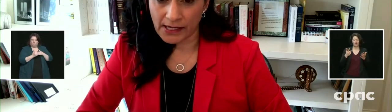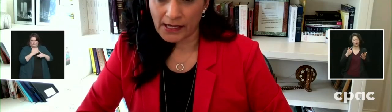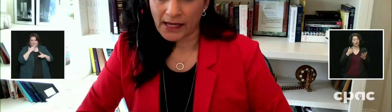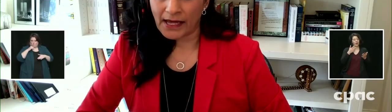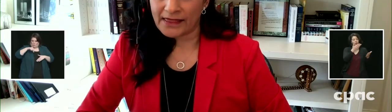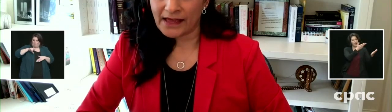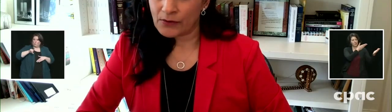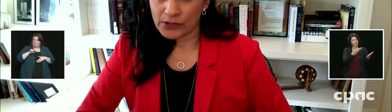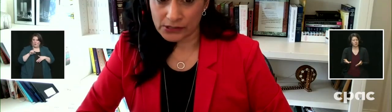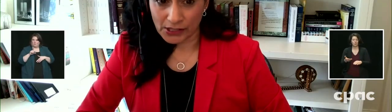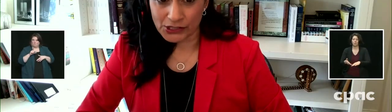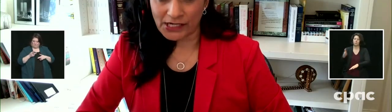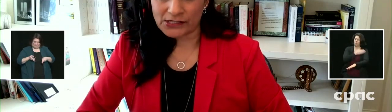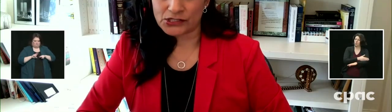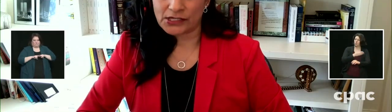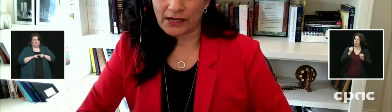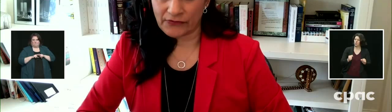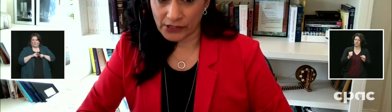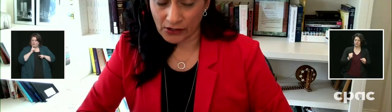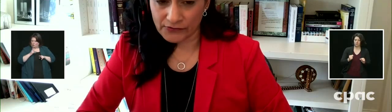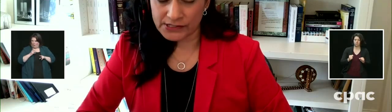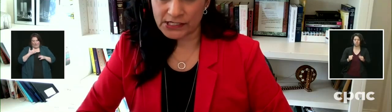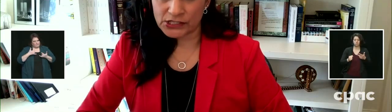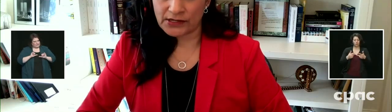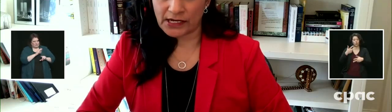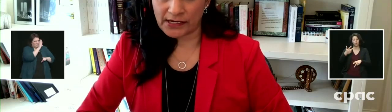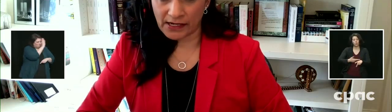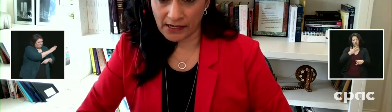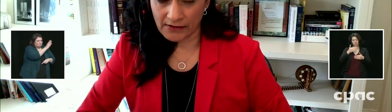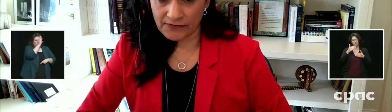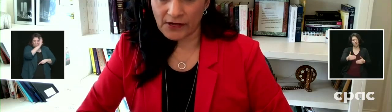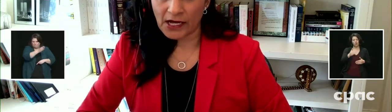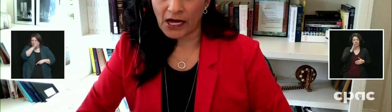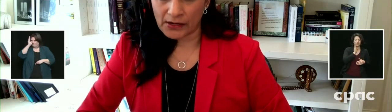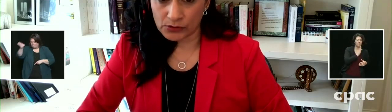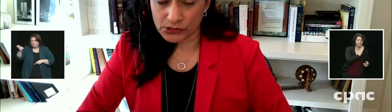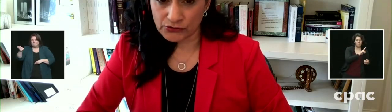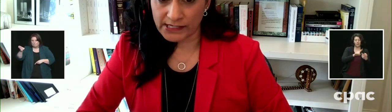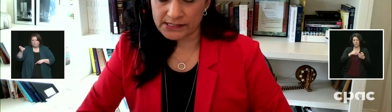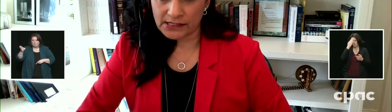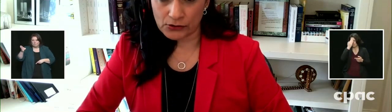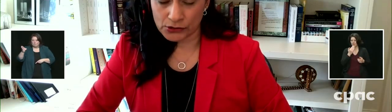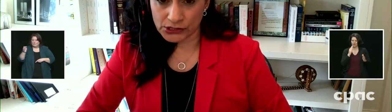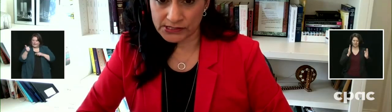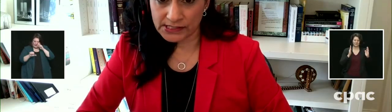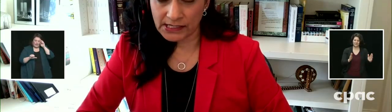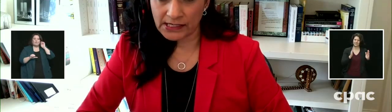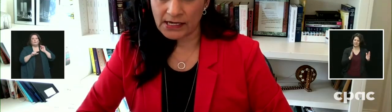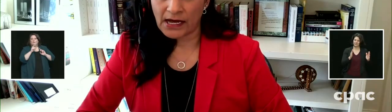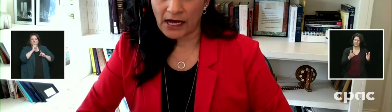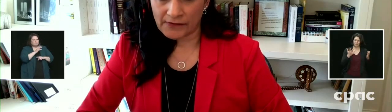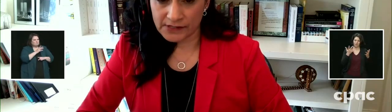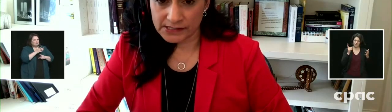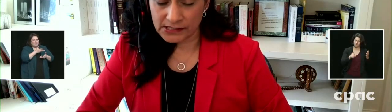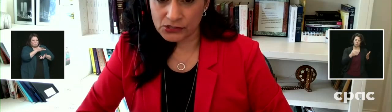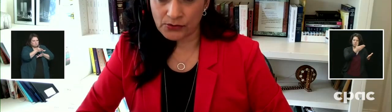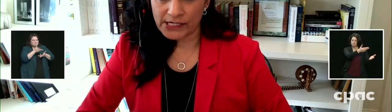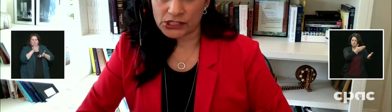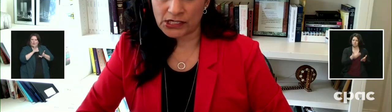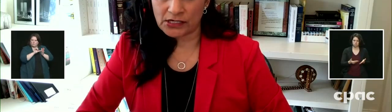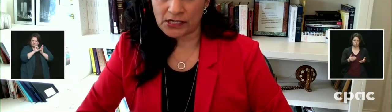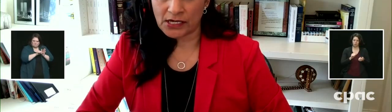Q1. And that will not change. Every conversation that I have, I will stress the urgency of